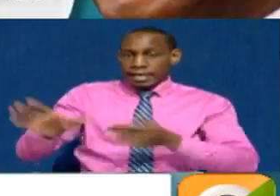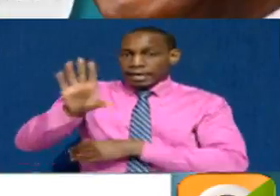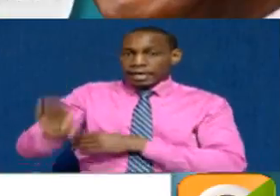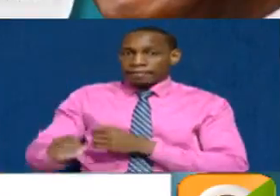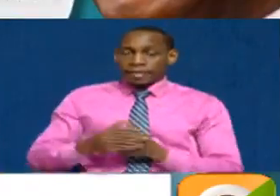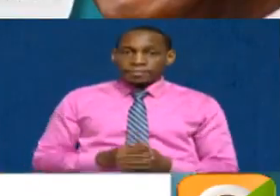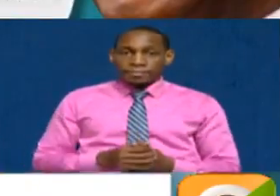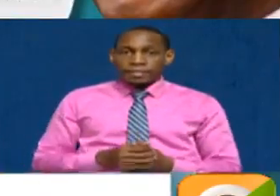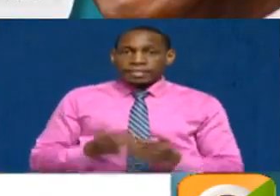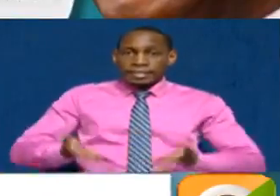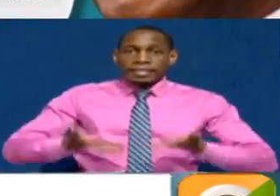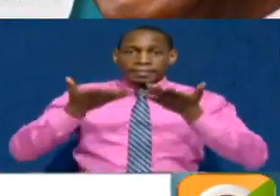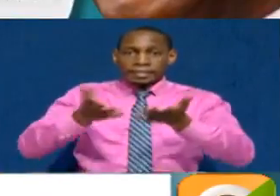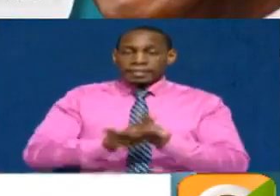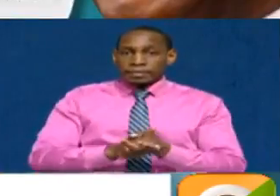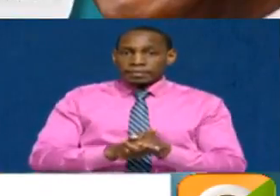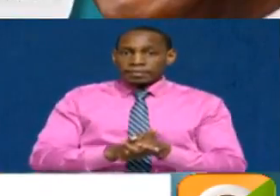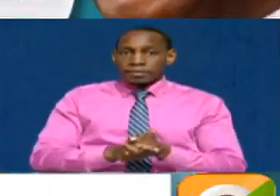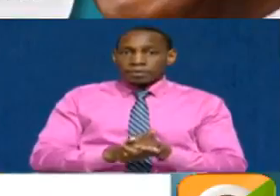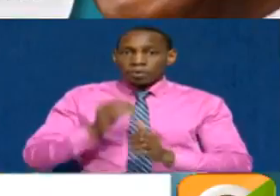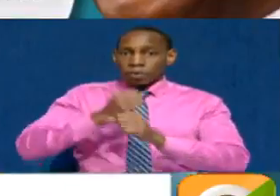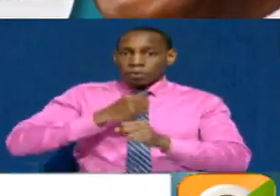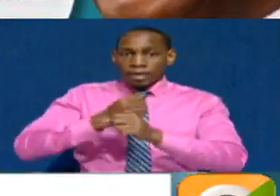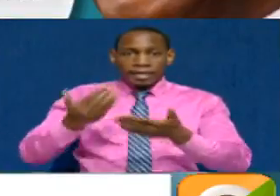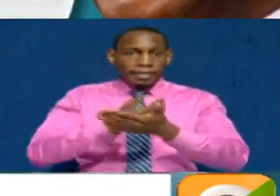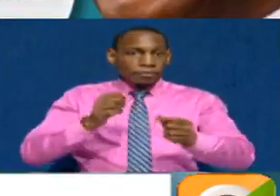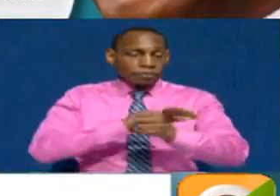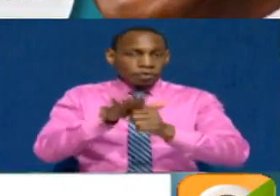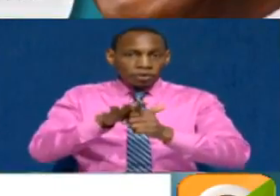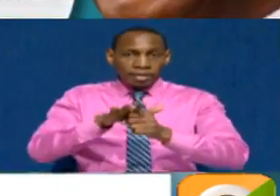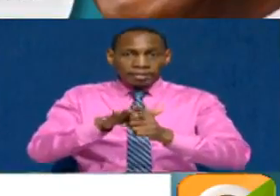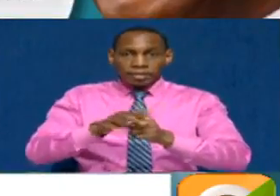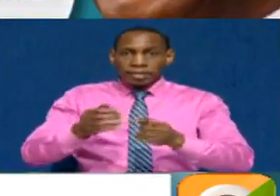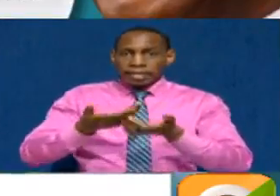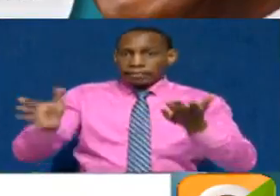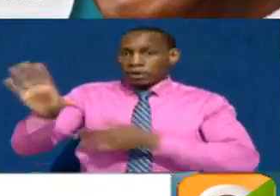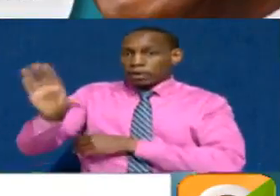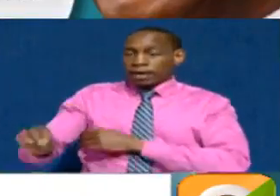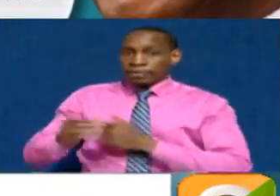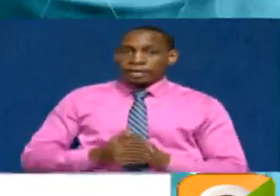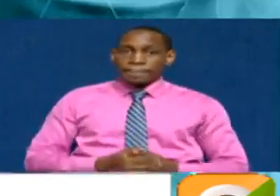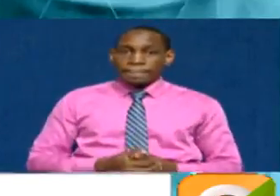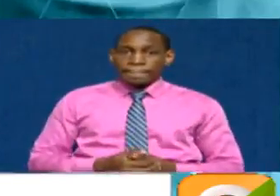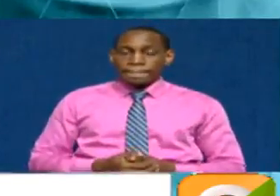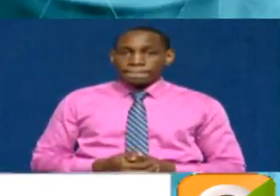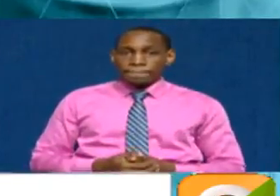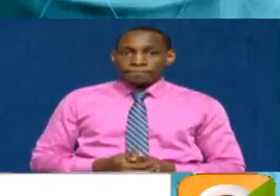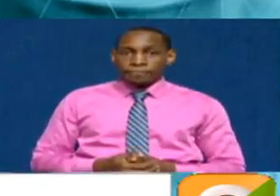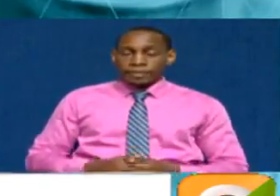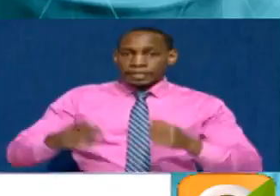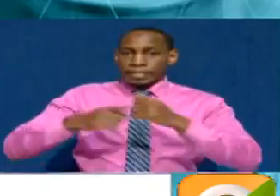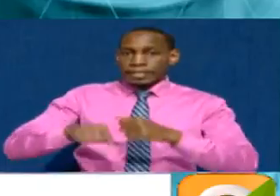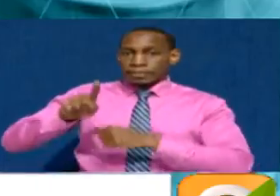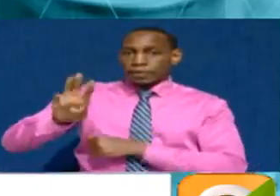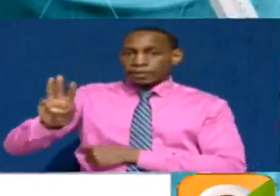Africa. This would provide the impetus to the fight against COVID-19 across the continent." End of quote.